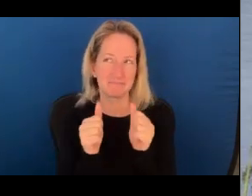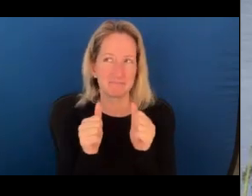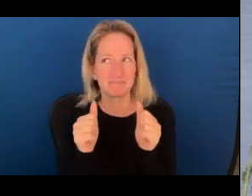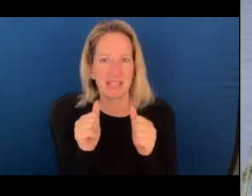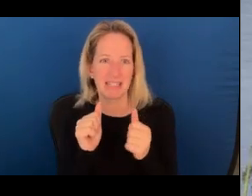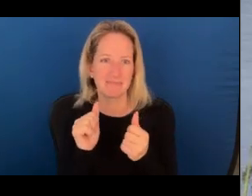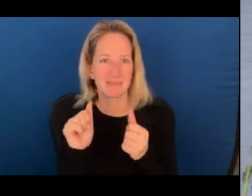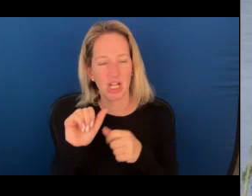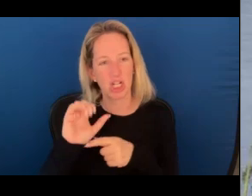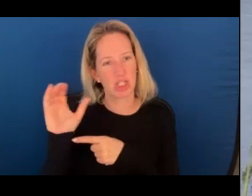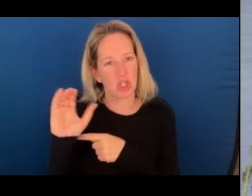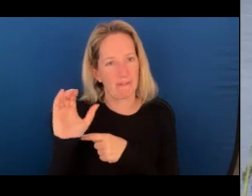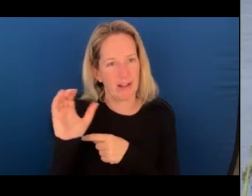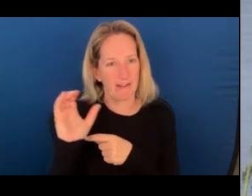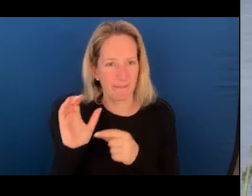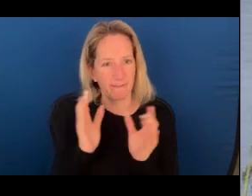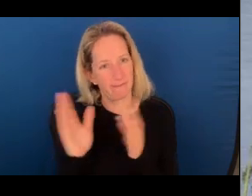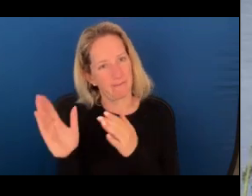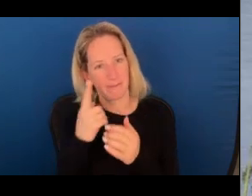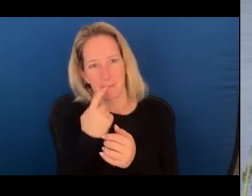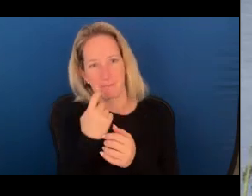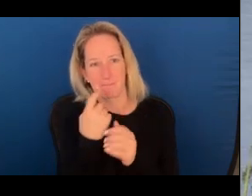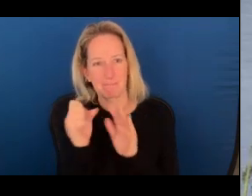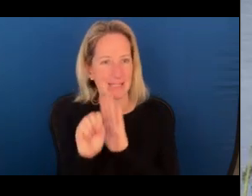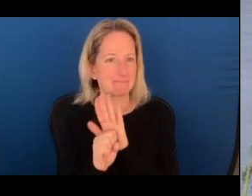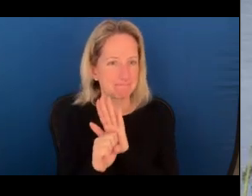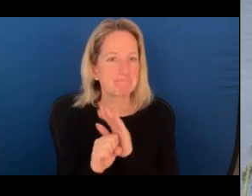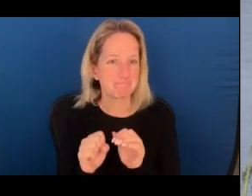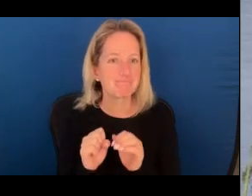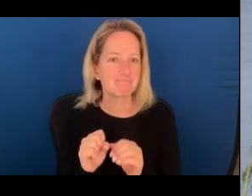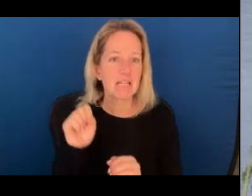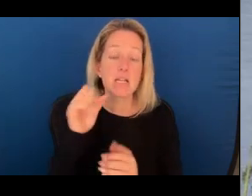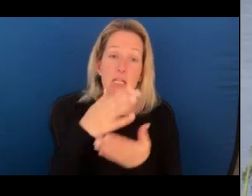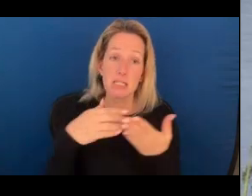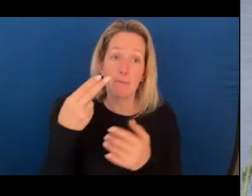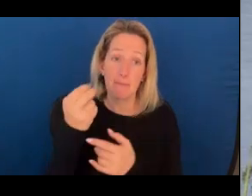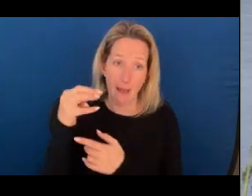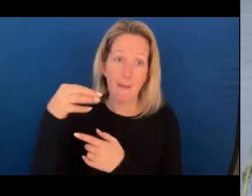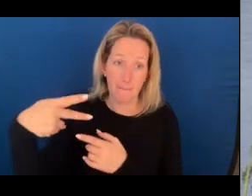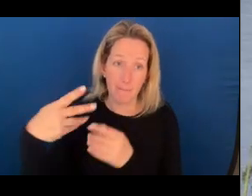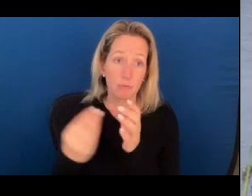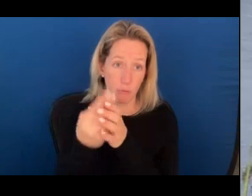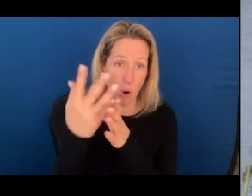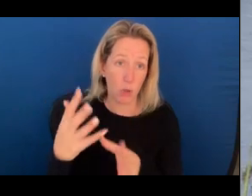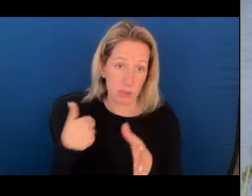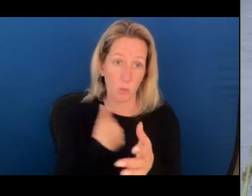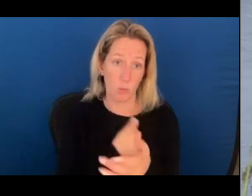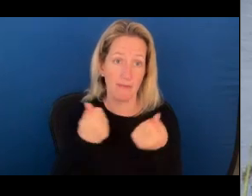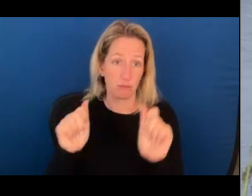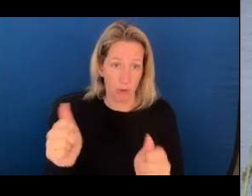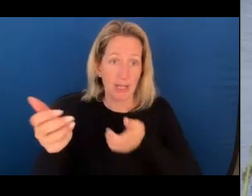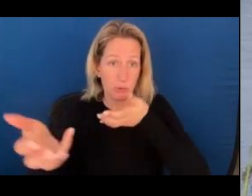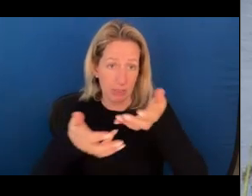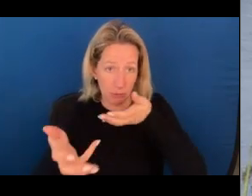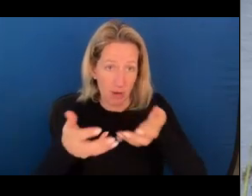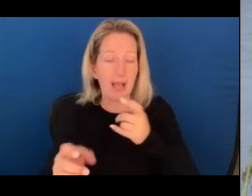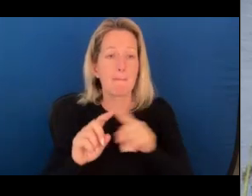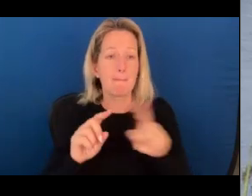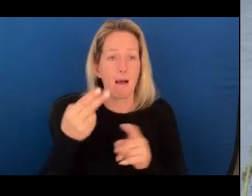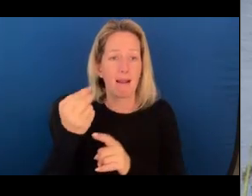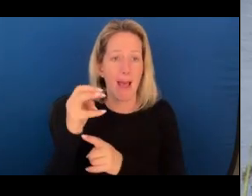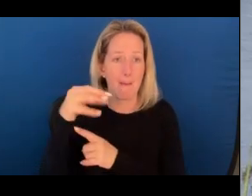There are some hemp growers in South Carolina that we've kind of tried to interact with, but the other problem is that a lot of the hemp is made